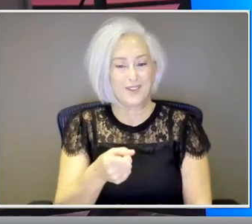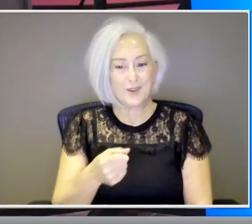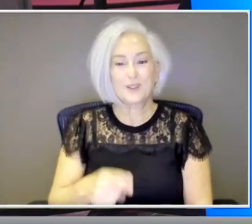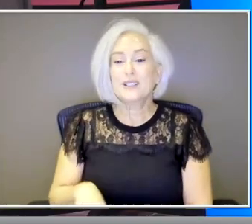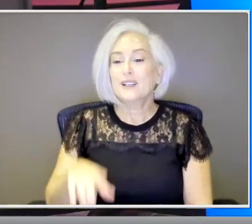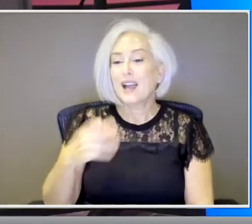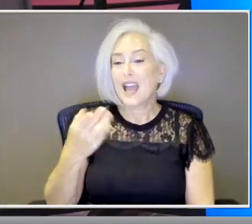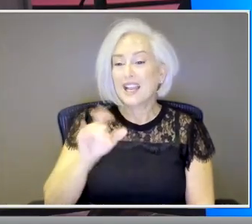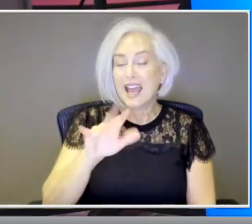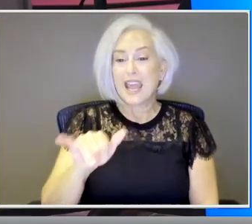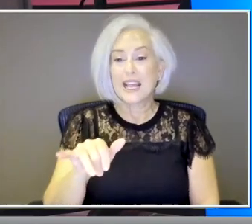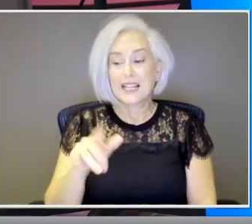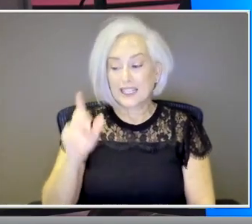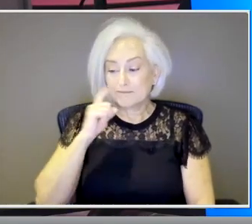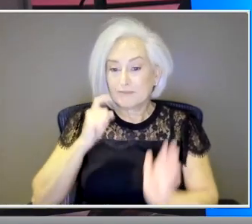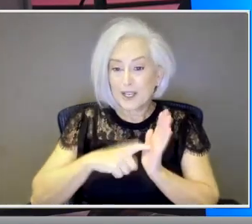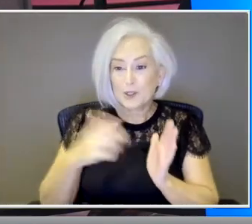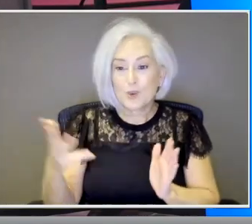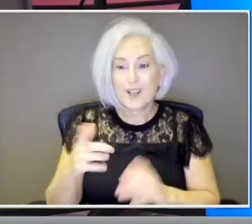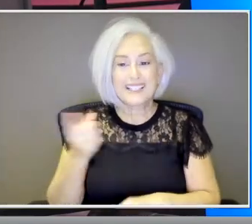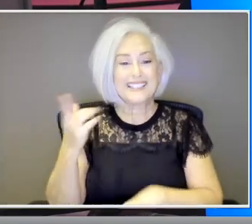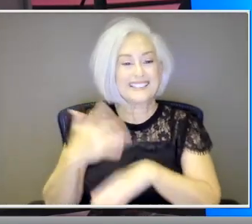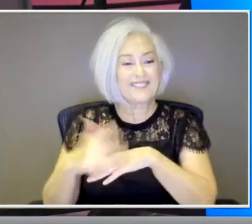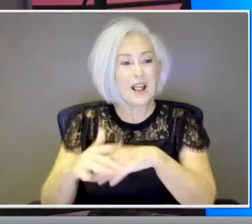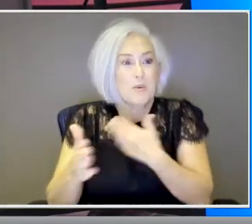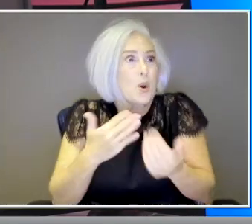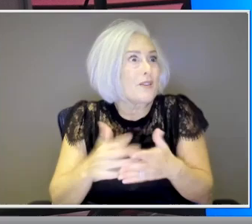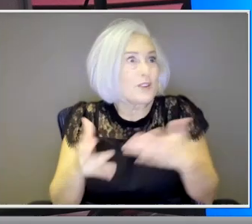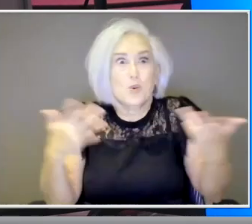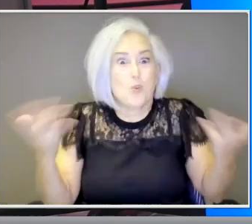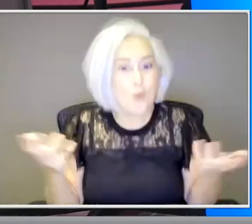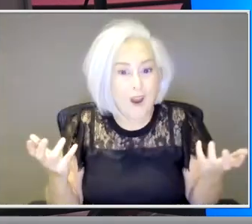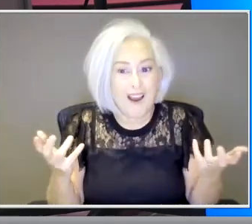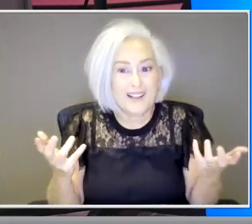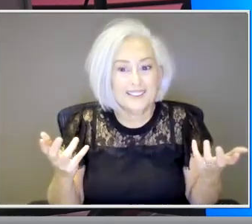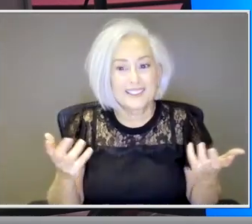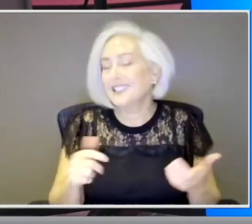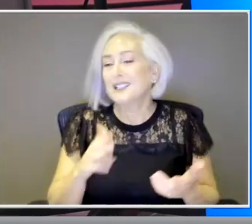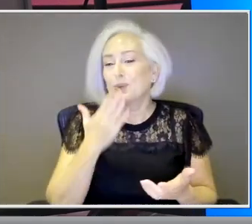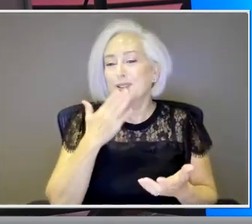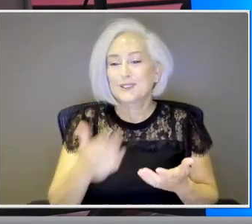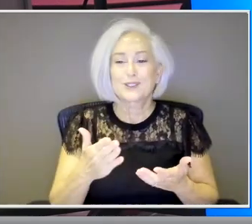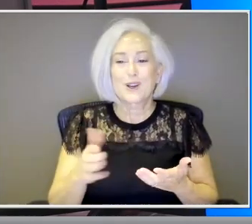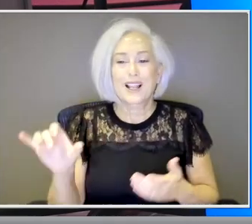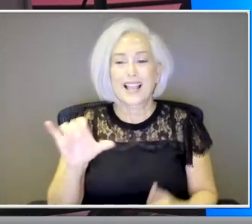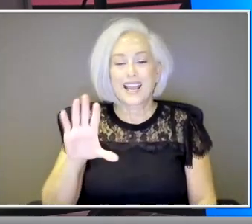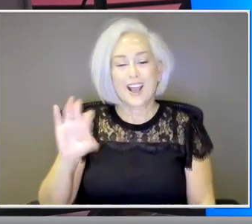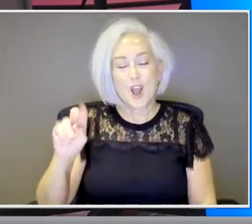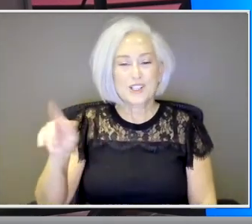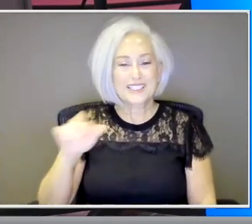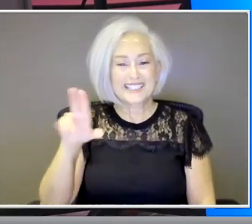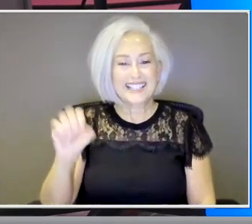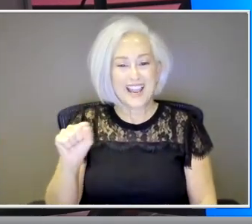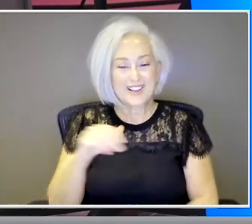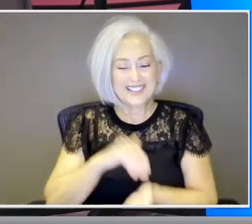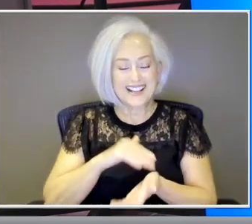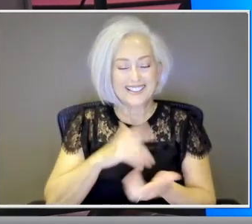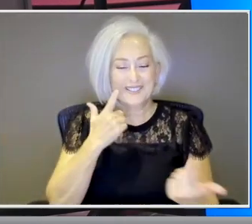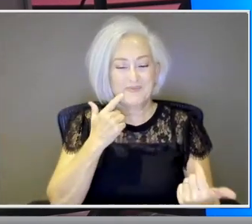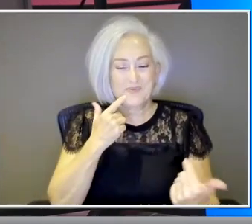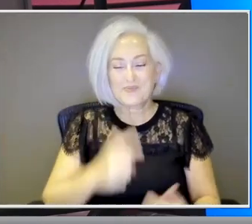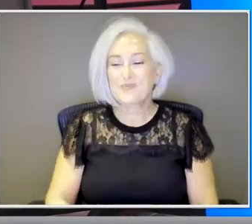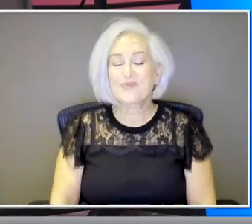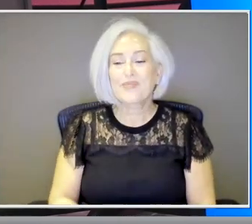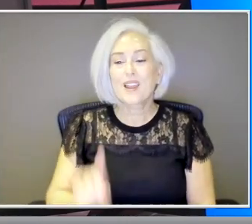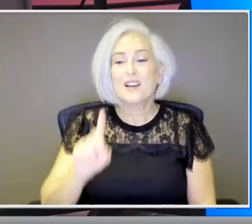that he's available whenever you want. Sure. Which is like a concierge doctor. Yeah. So that's perfect. Dr.